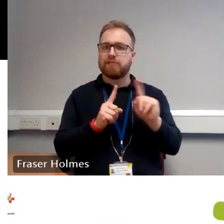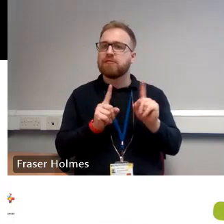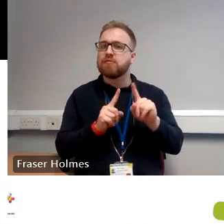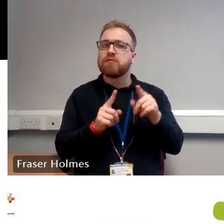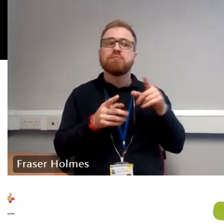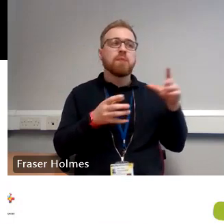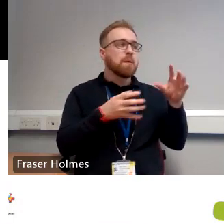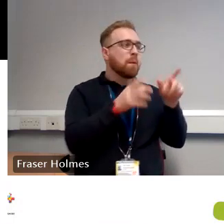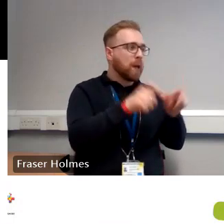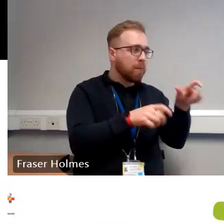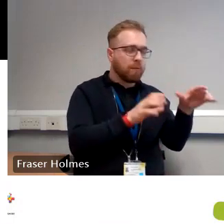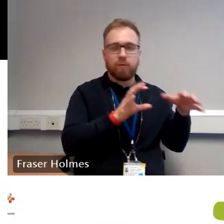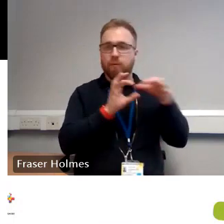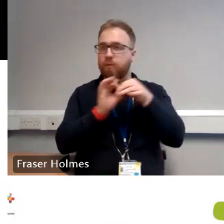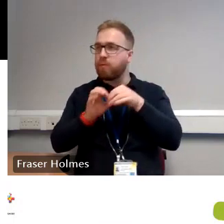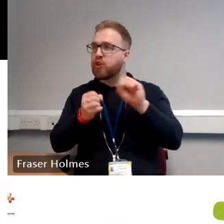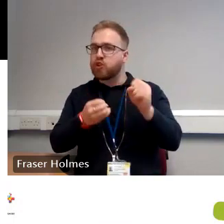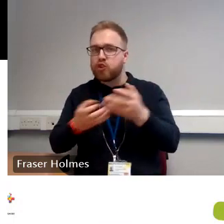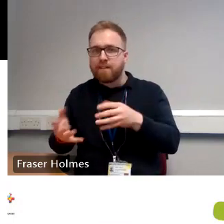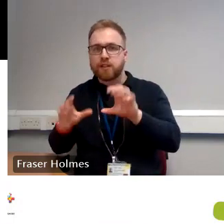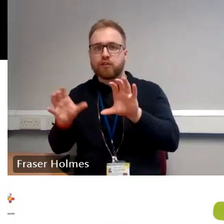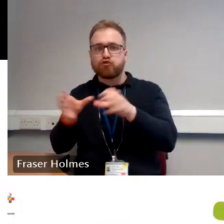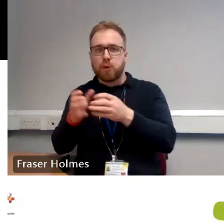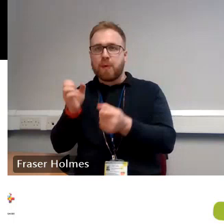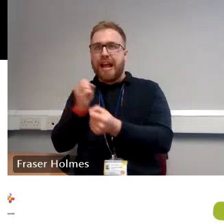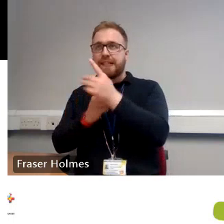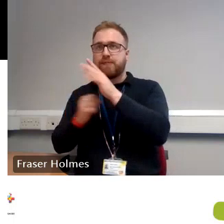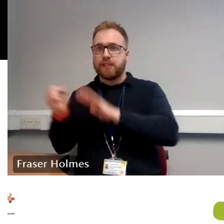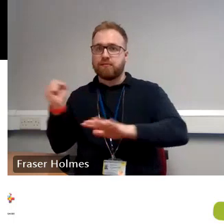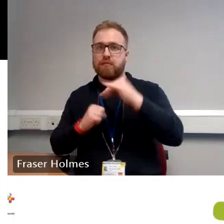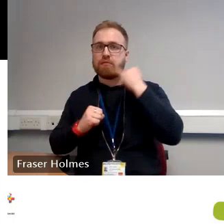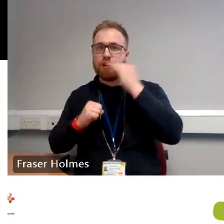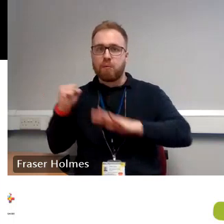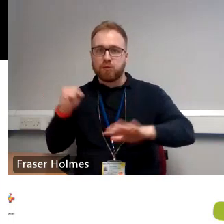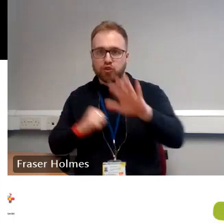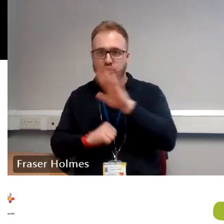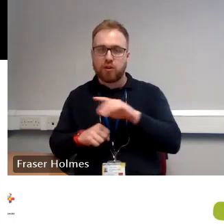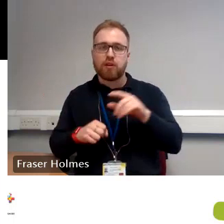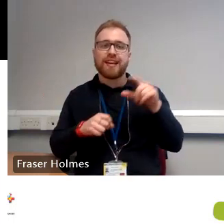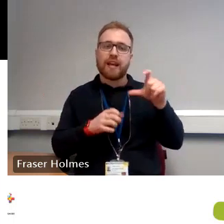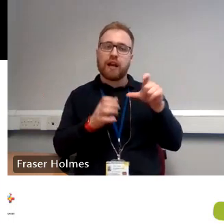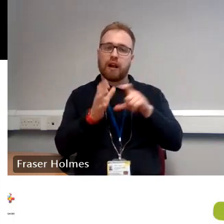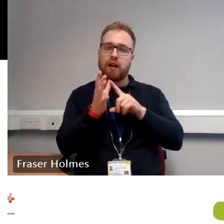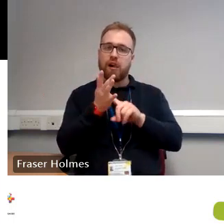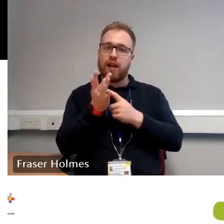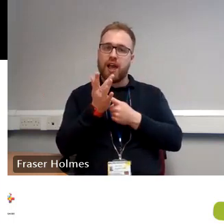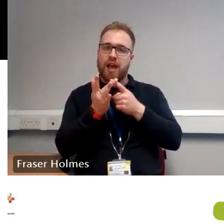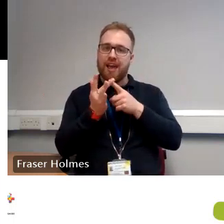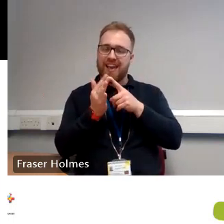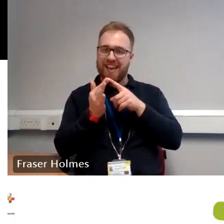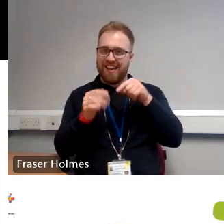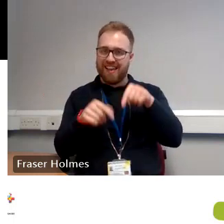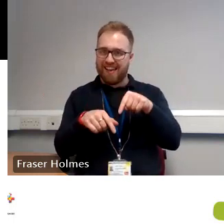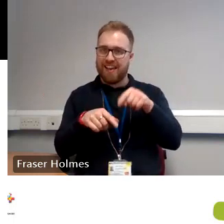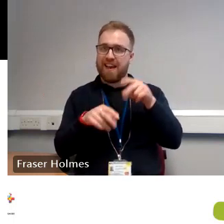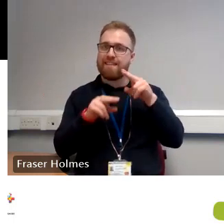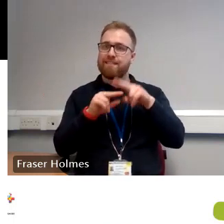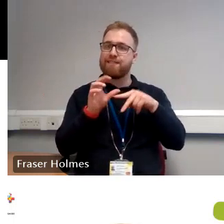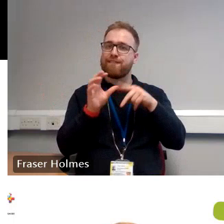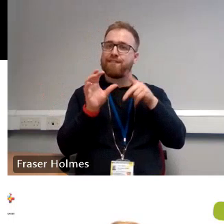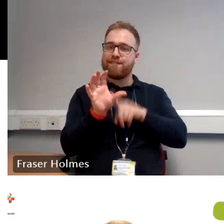and services in their communities being delivered across Derbyshire. We've got with us Claire Burgess, Commissioning Manager, and Faye